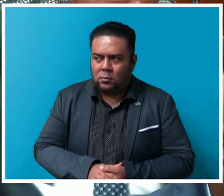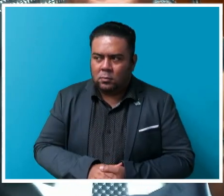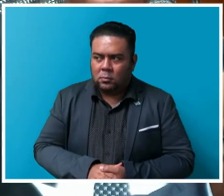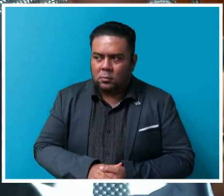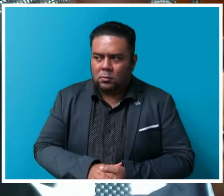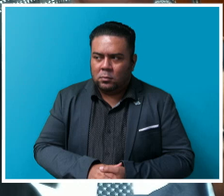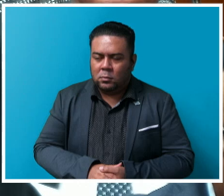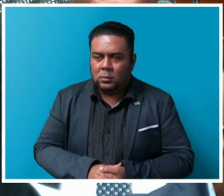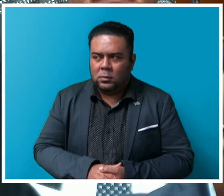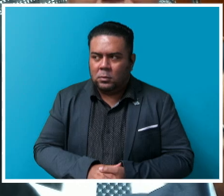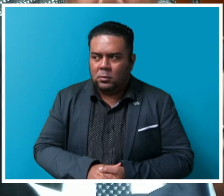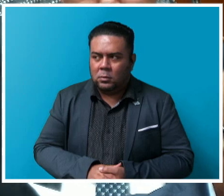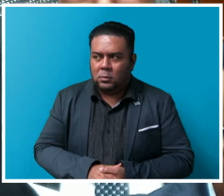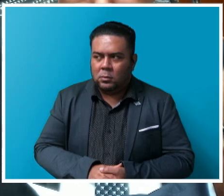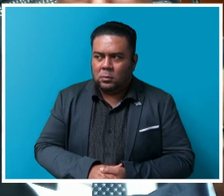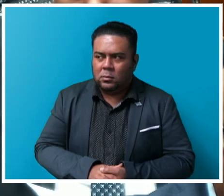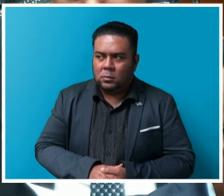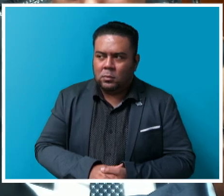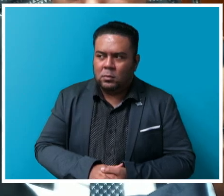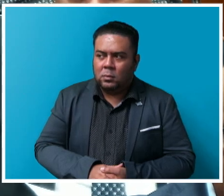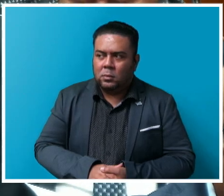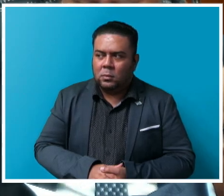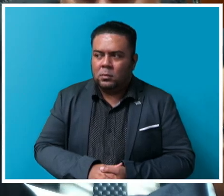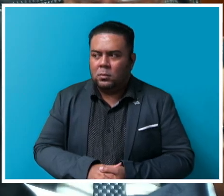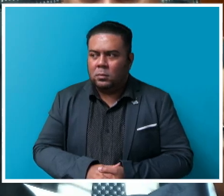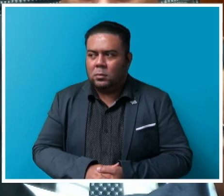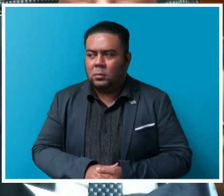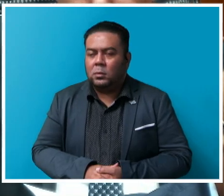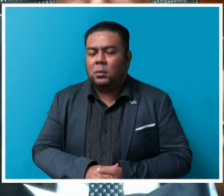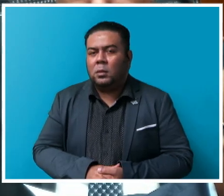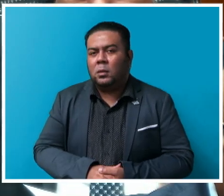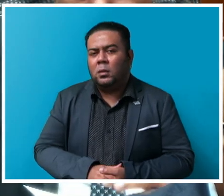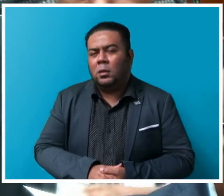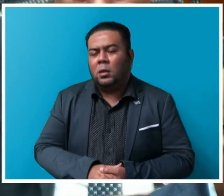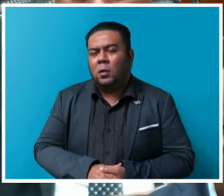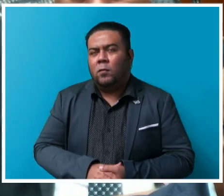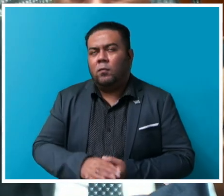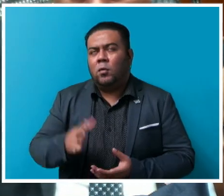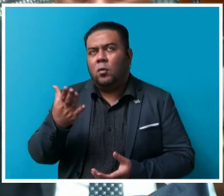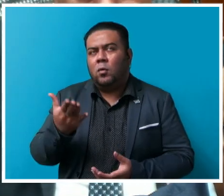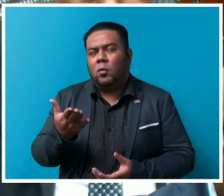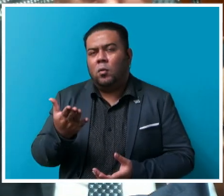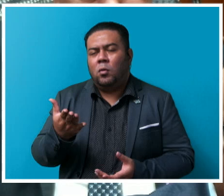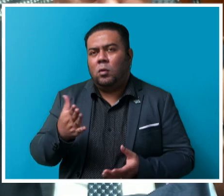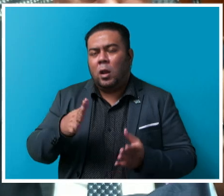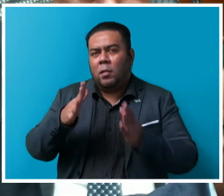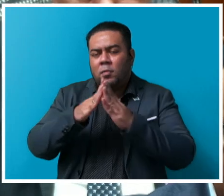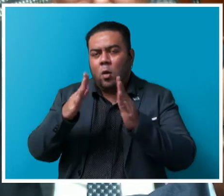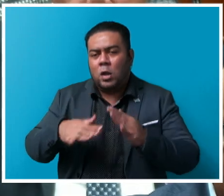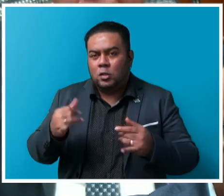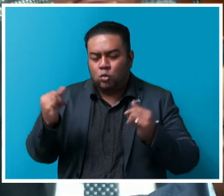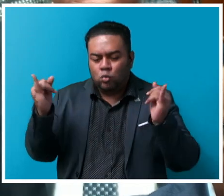new BPO operations have opened in the last 18 months. ANZ and Tau Insurance continue to grow their operations in